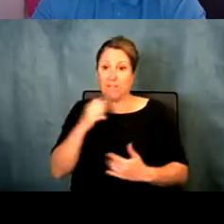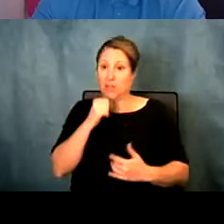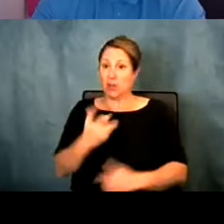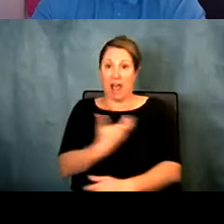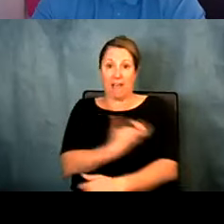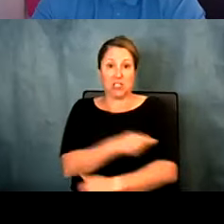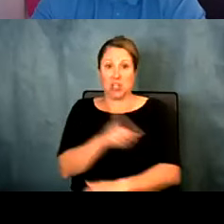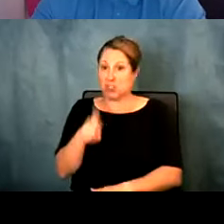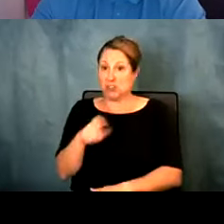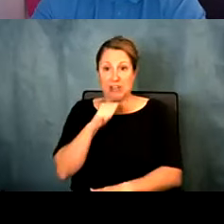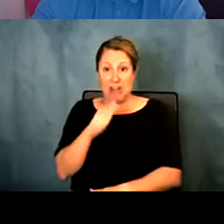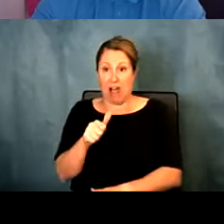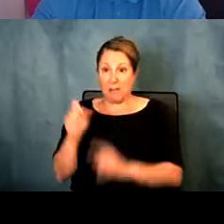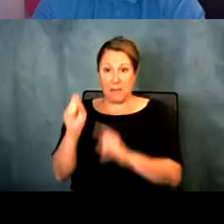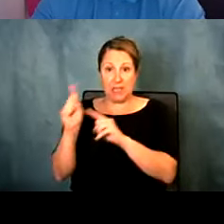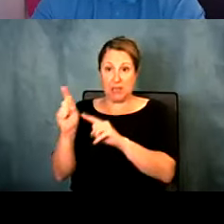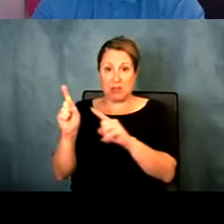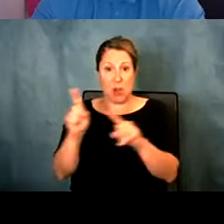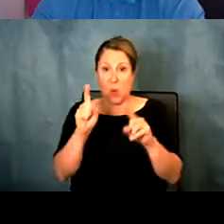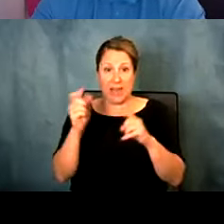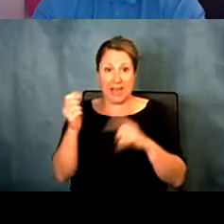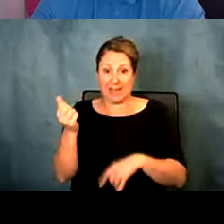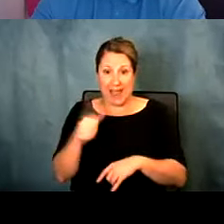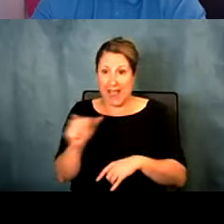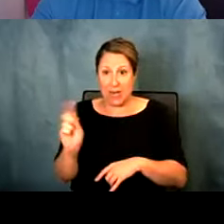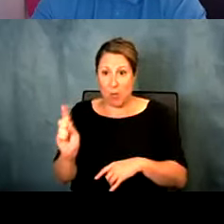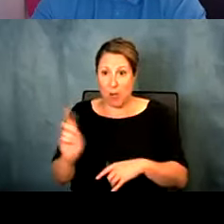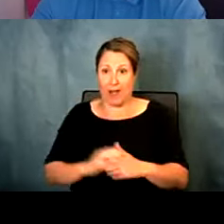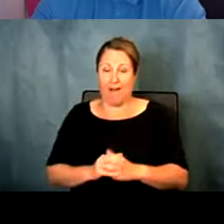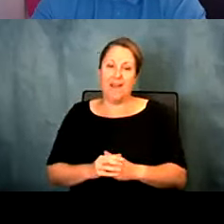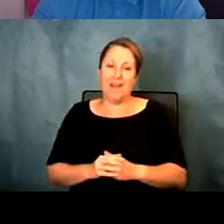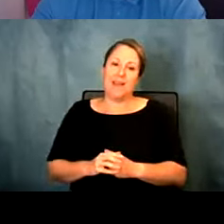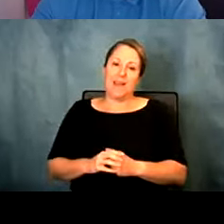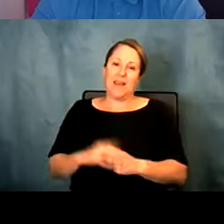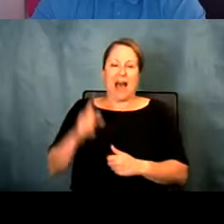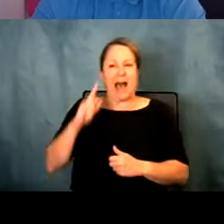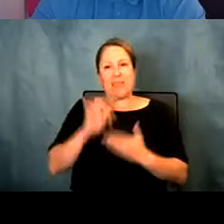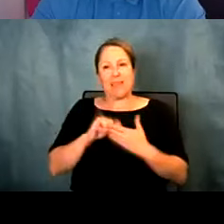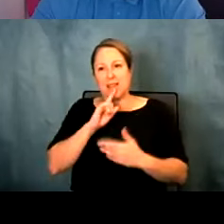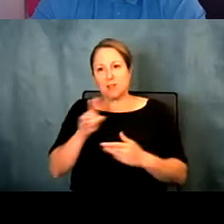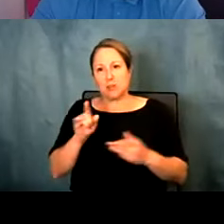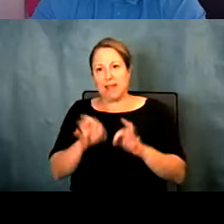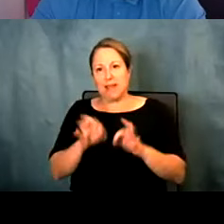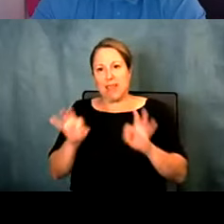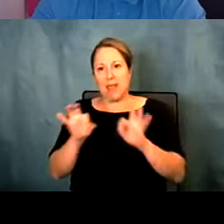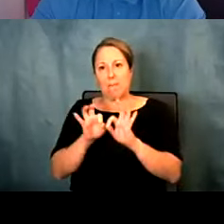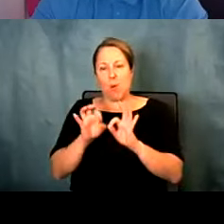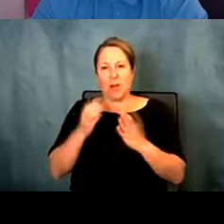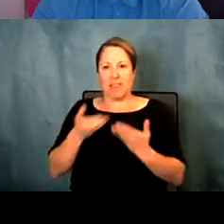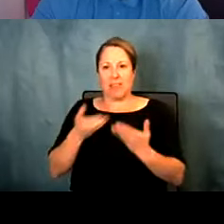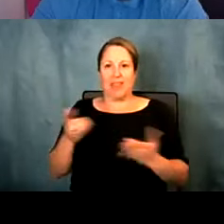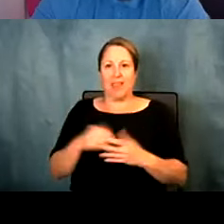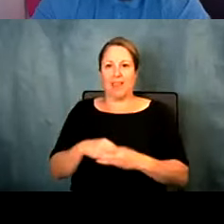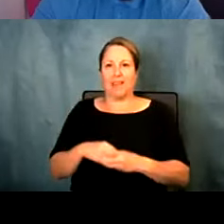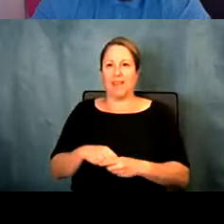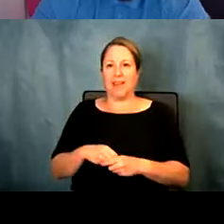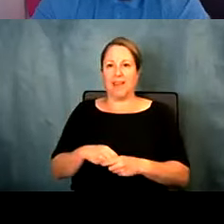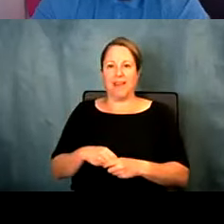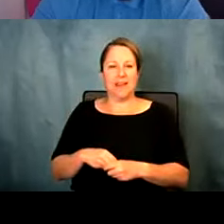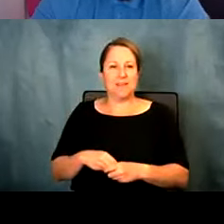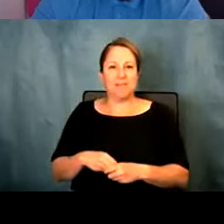with the Delta variant. So I think that's really the key thing, is that there's just not anything that we can